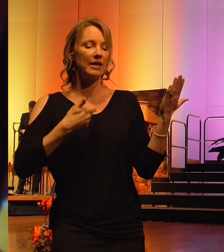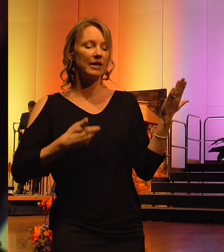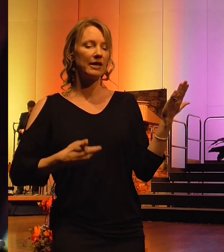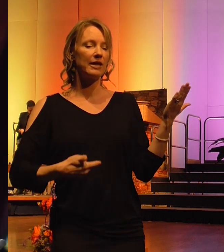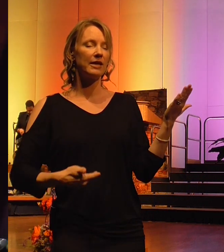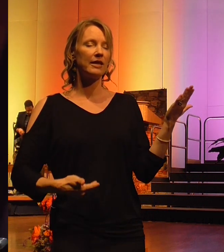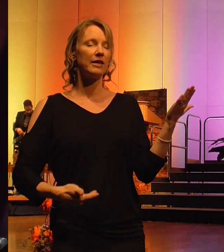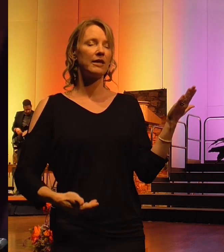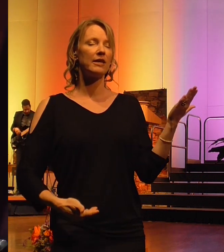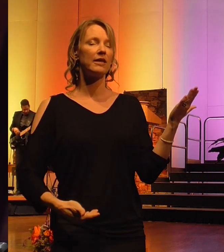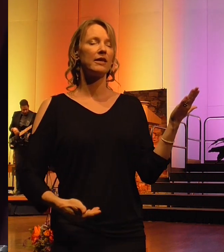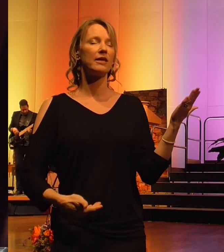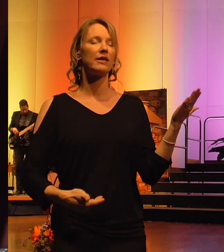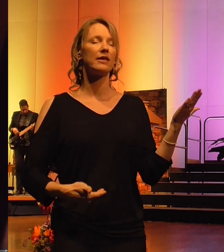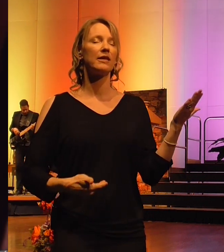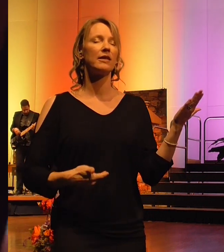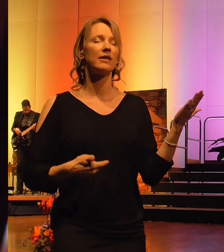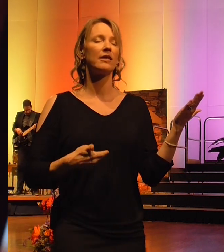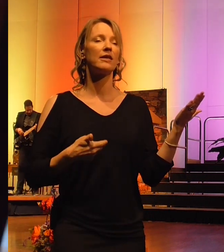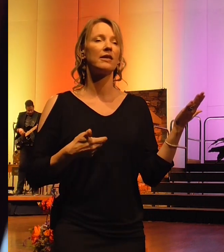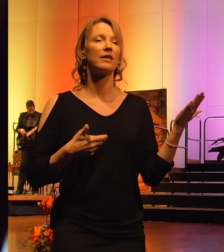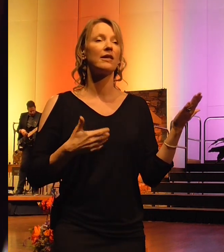Heal me,